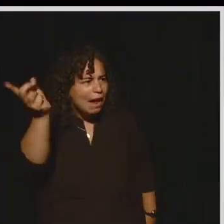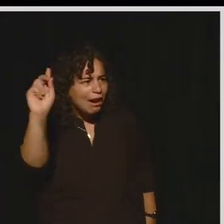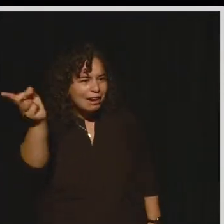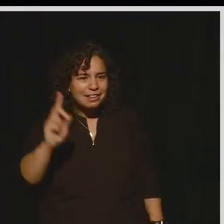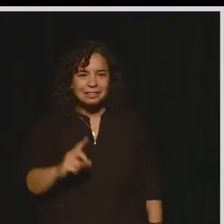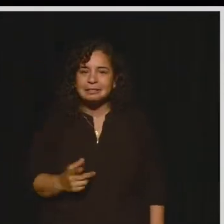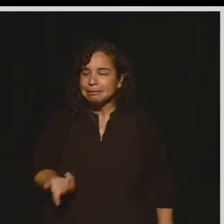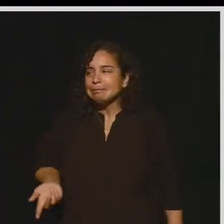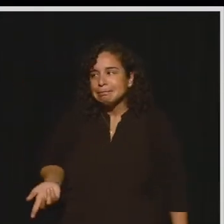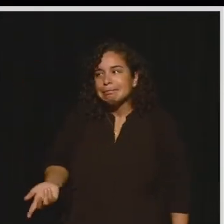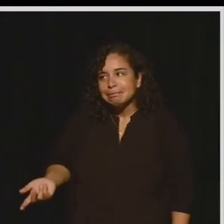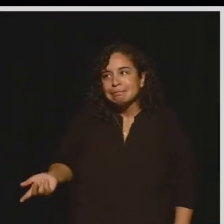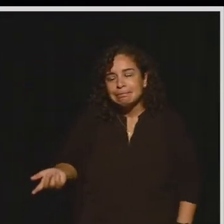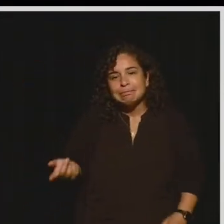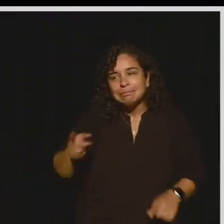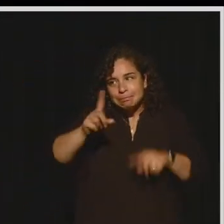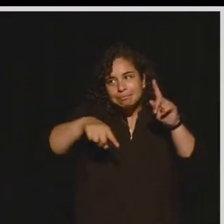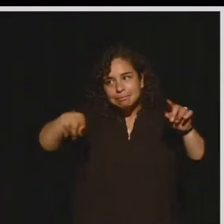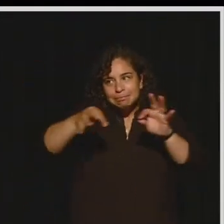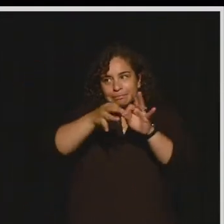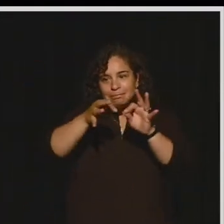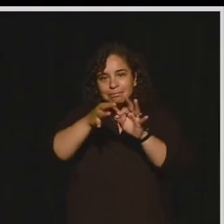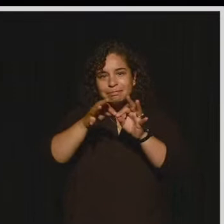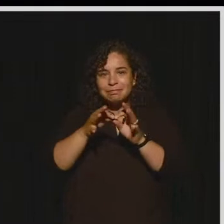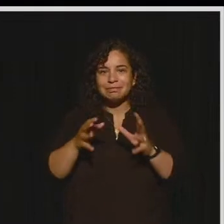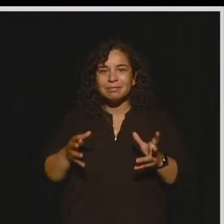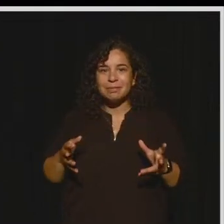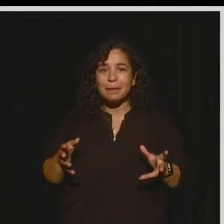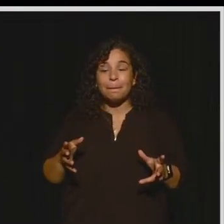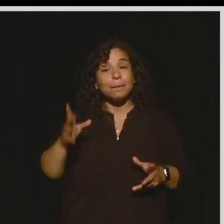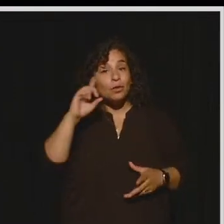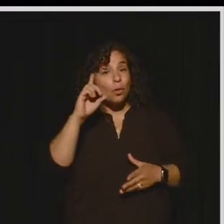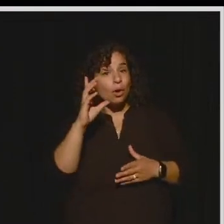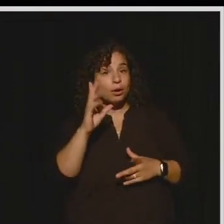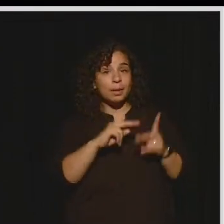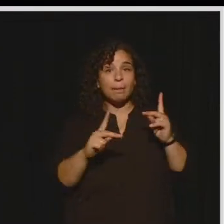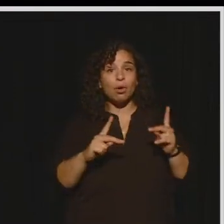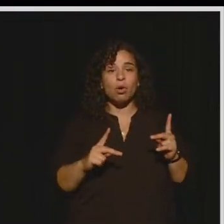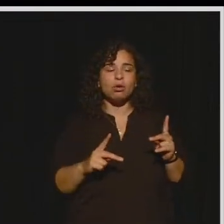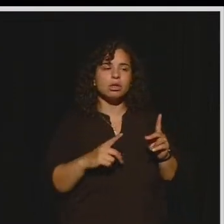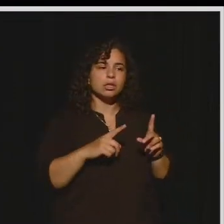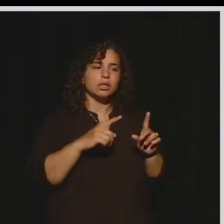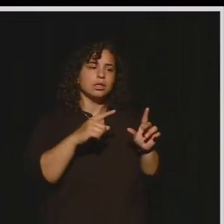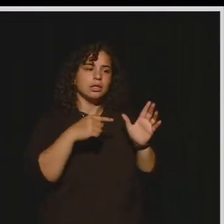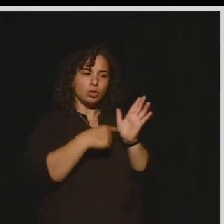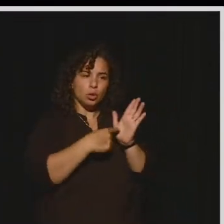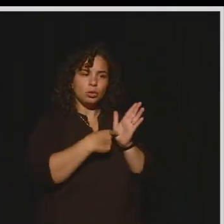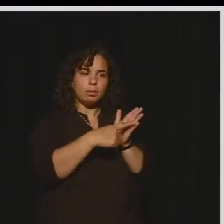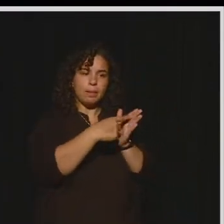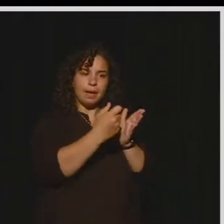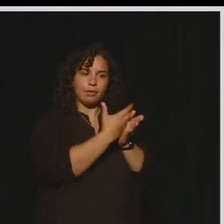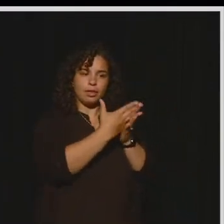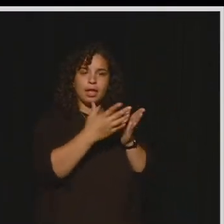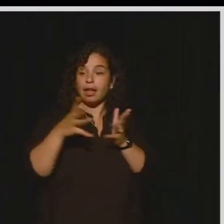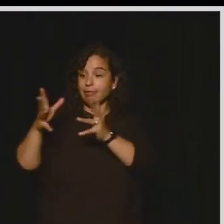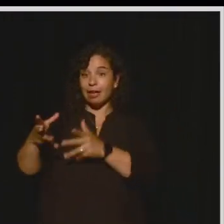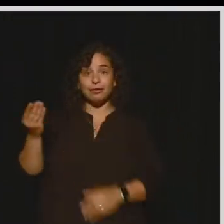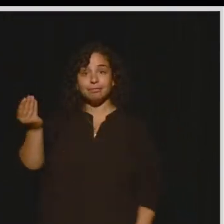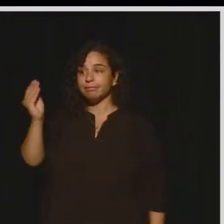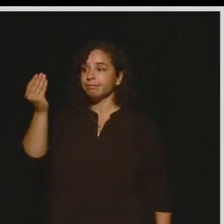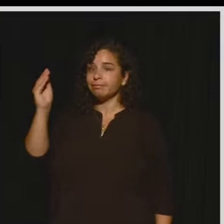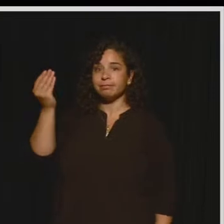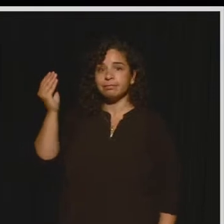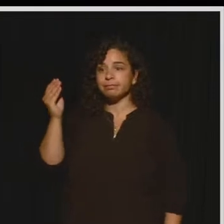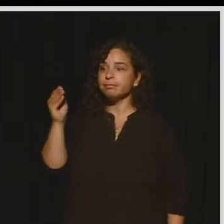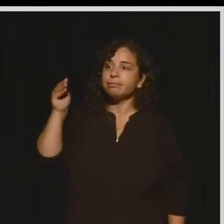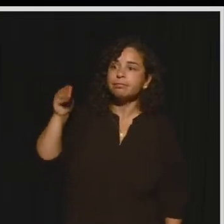ad So for the for pump jack. for disposable income, there's far less of it than it was, and I think you're right. They're not choosing